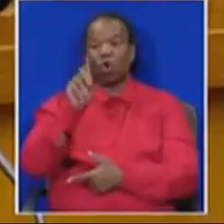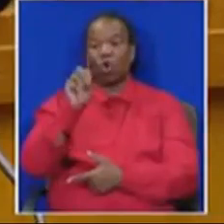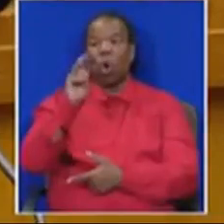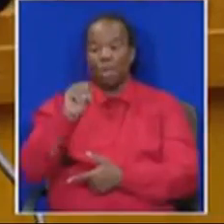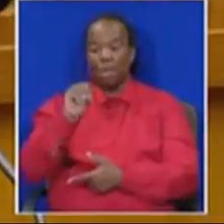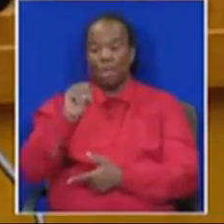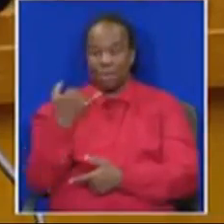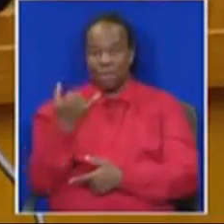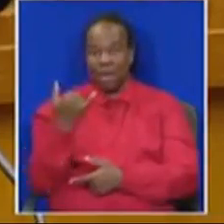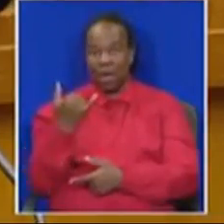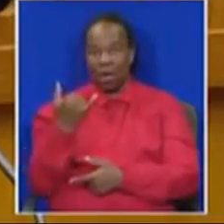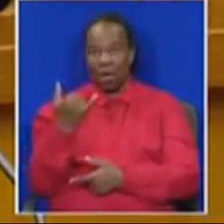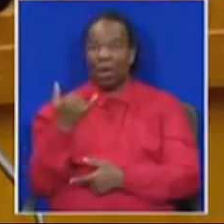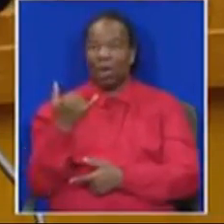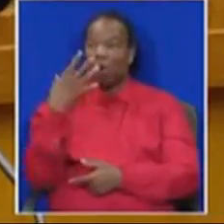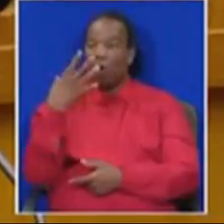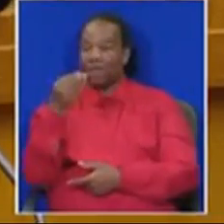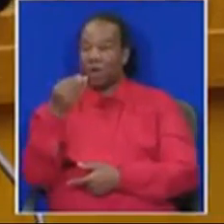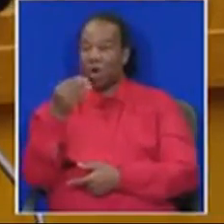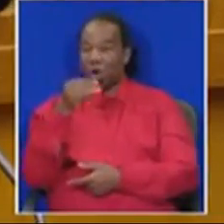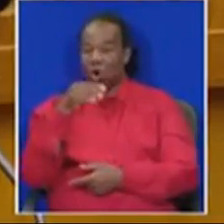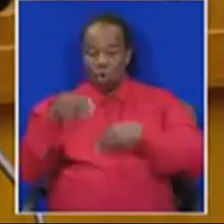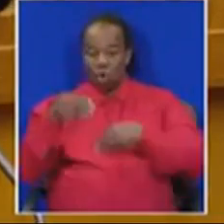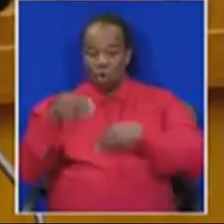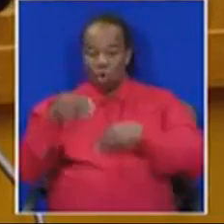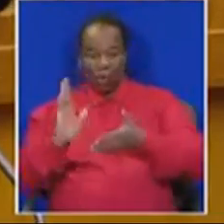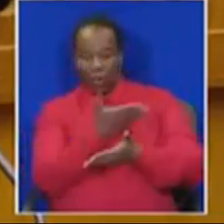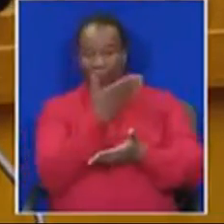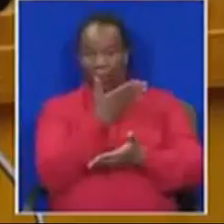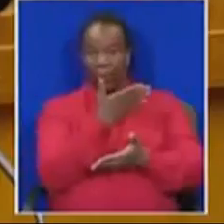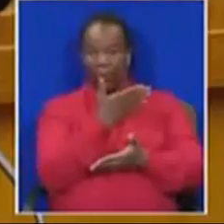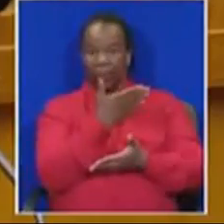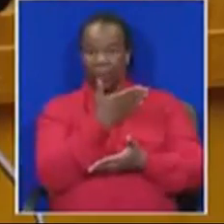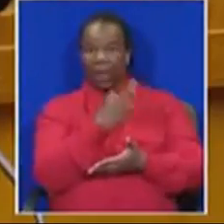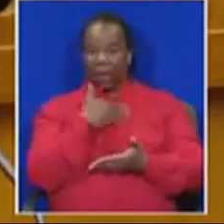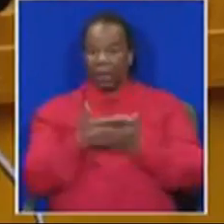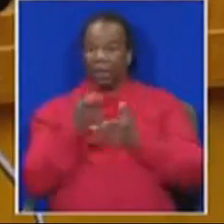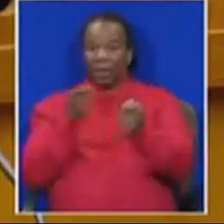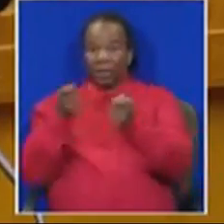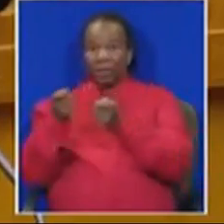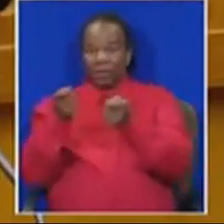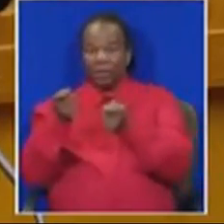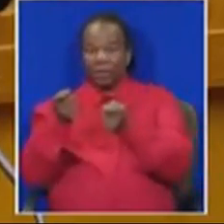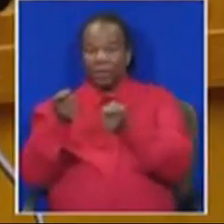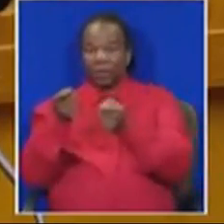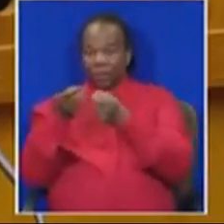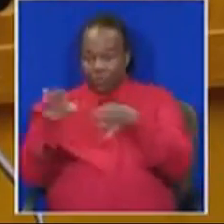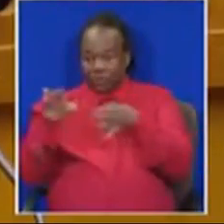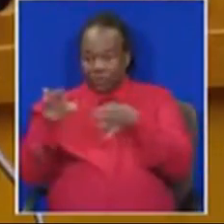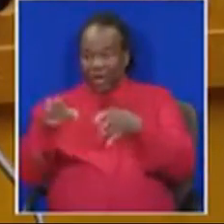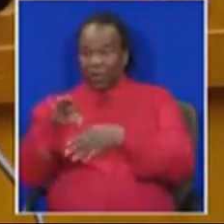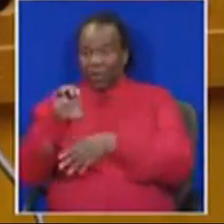governance, root out corruption, and restore the financial position is just the beginning of